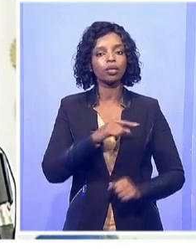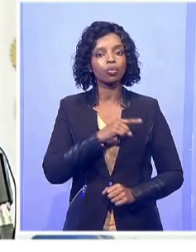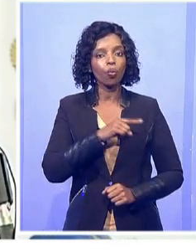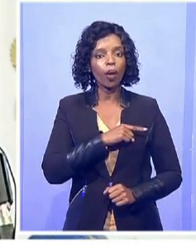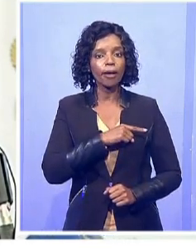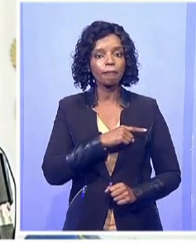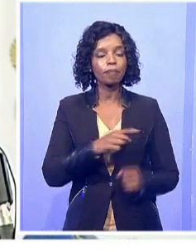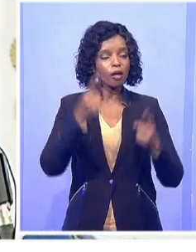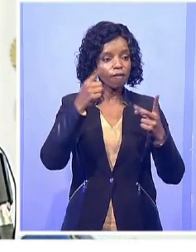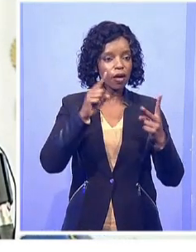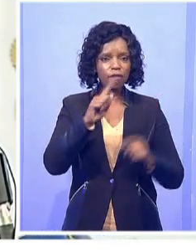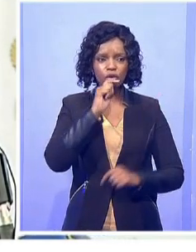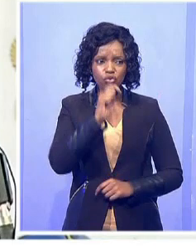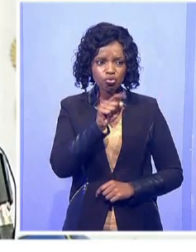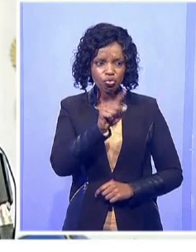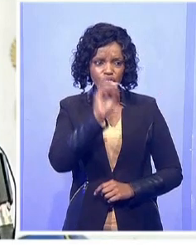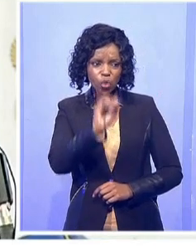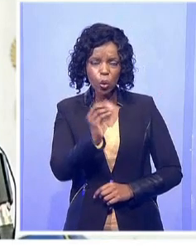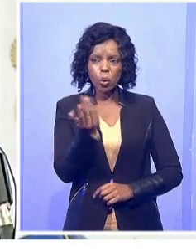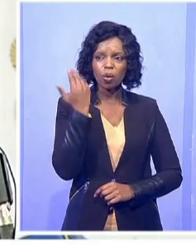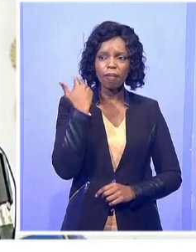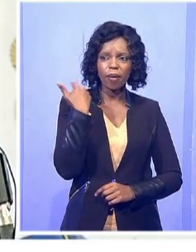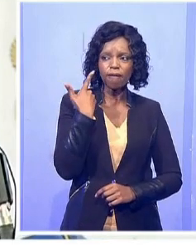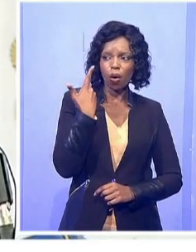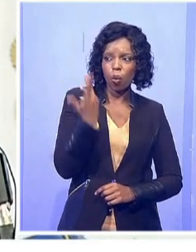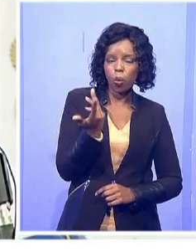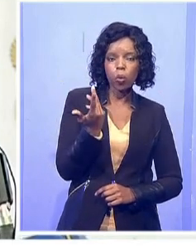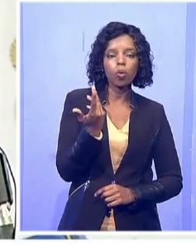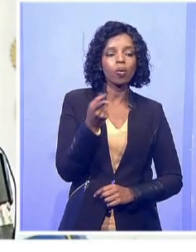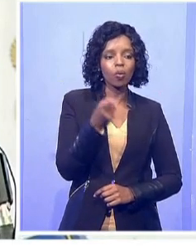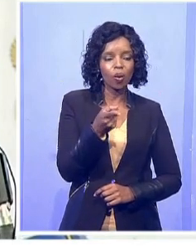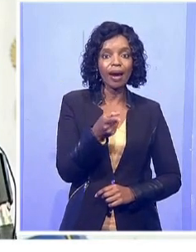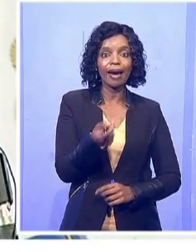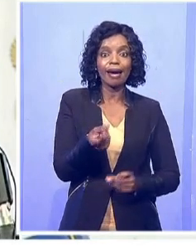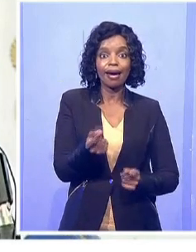verification, the better for all of us.